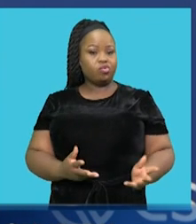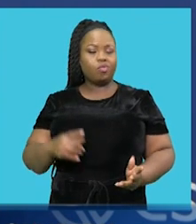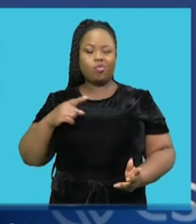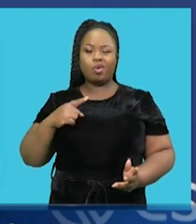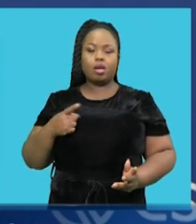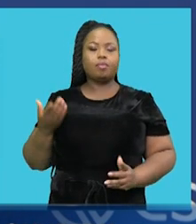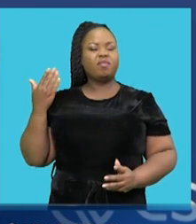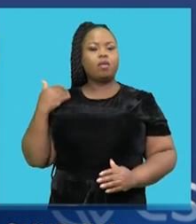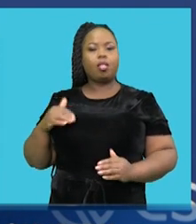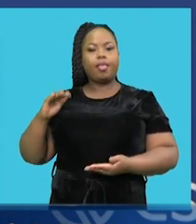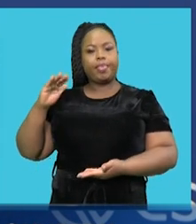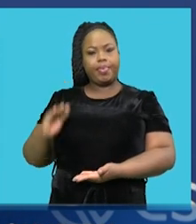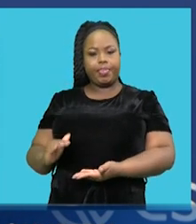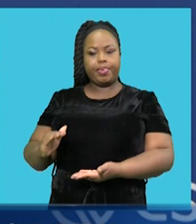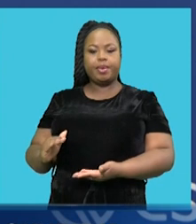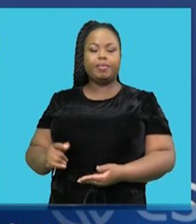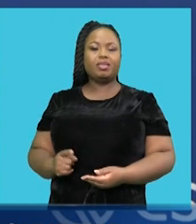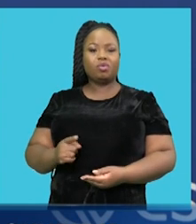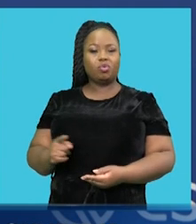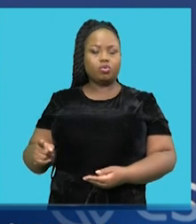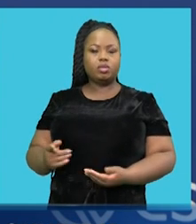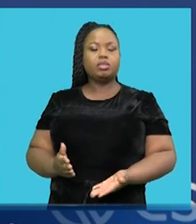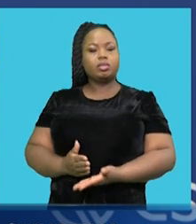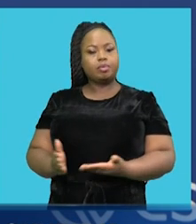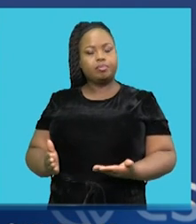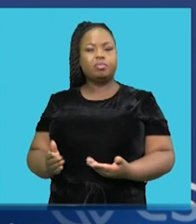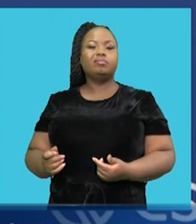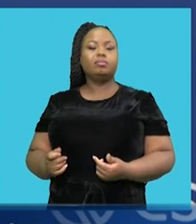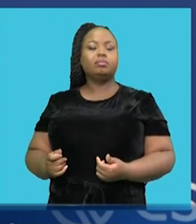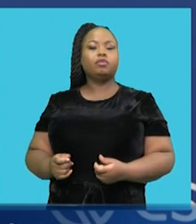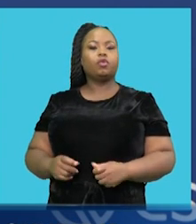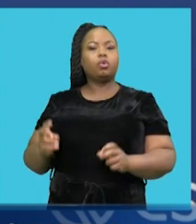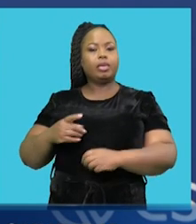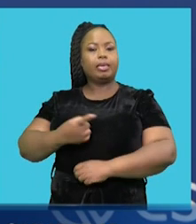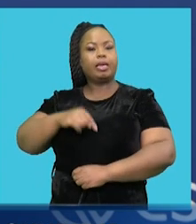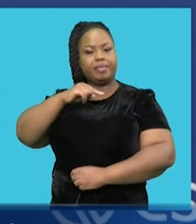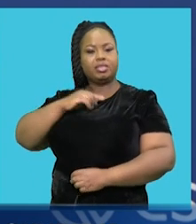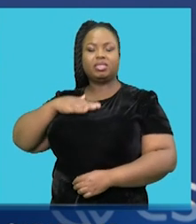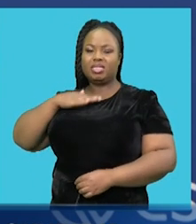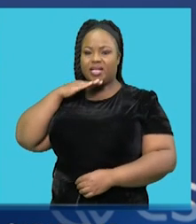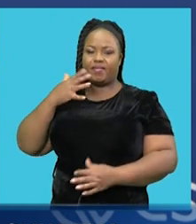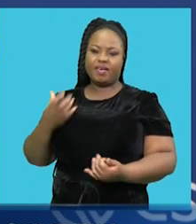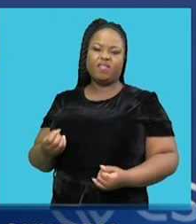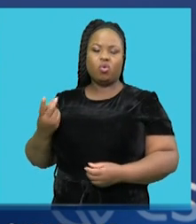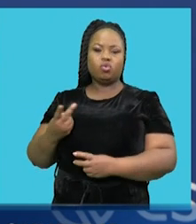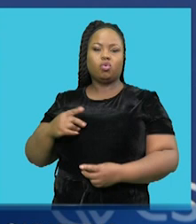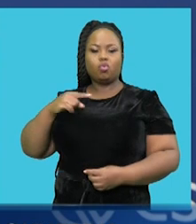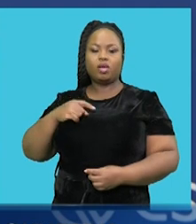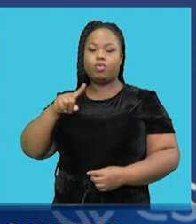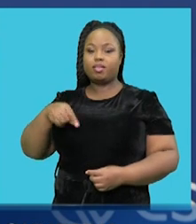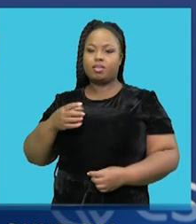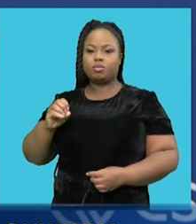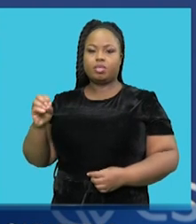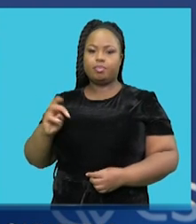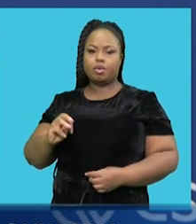decrease in terms of the baseline unreliability capacity reduction of a thousand